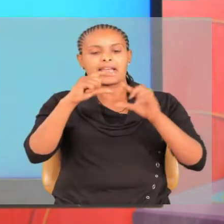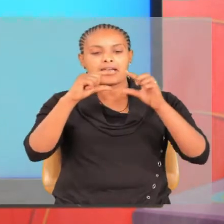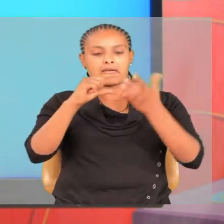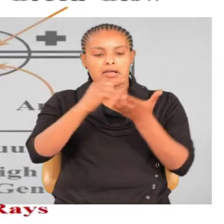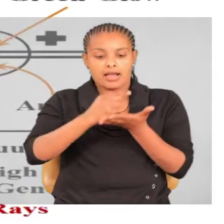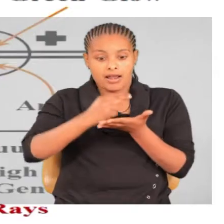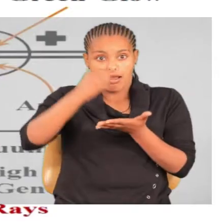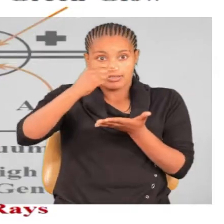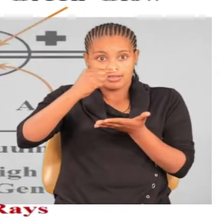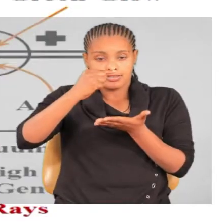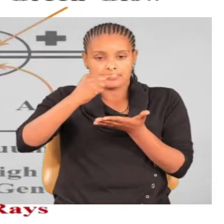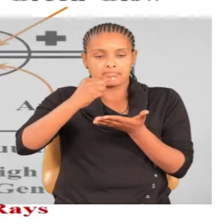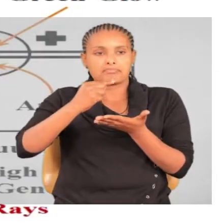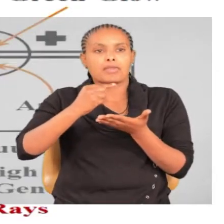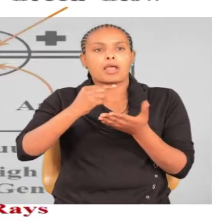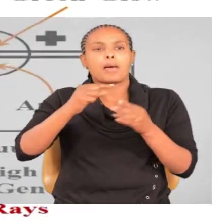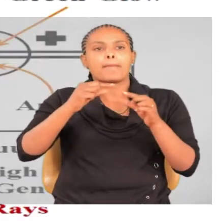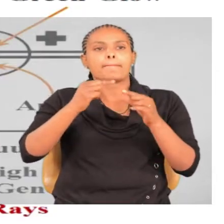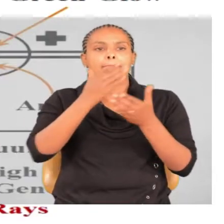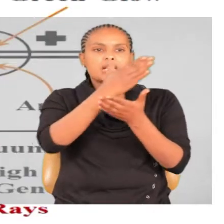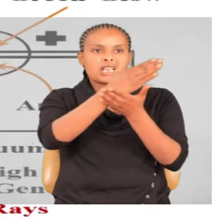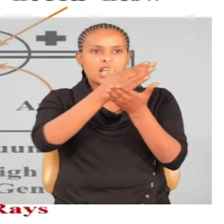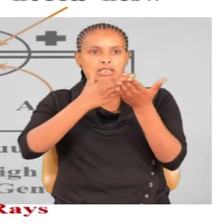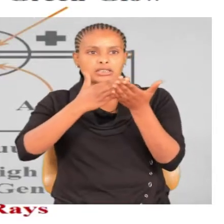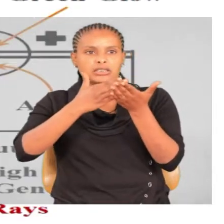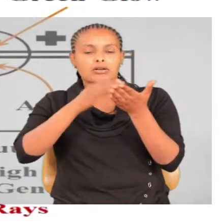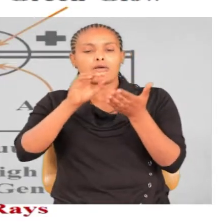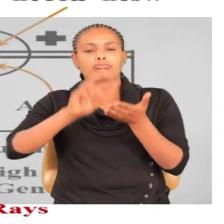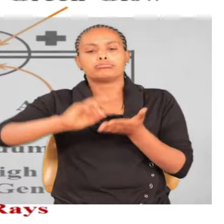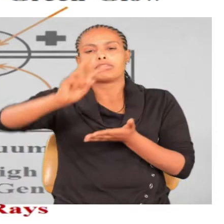which was partially evacuated.